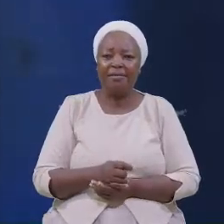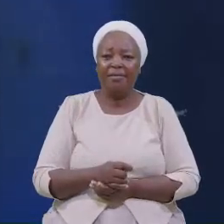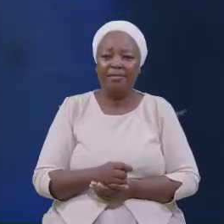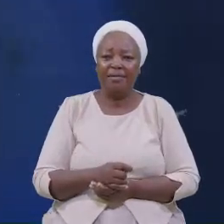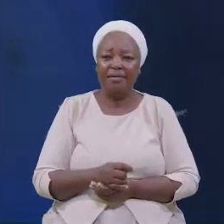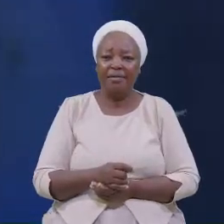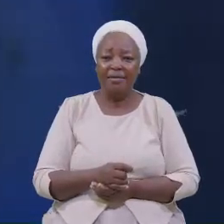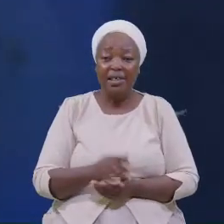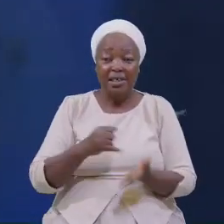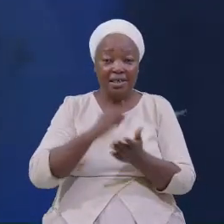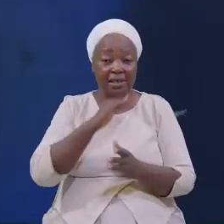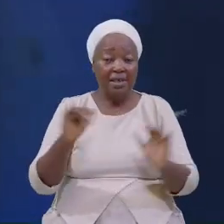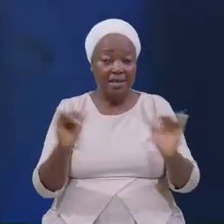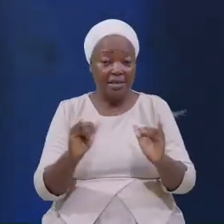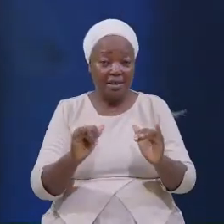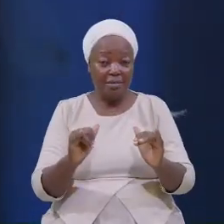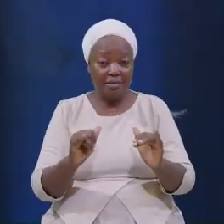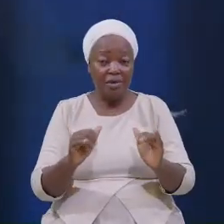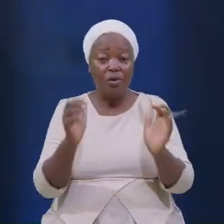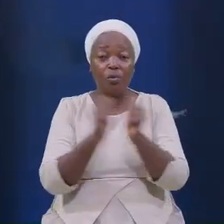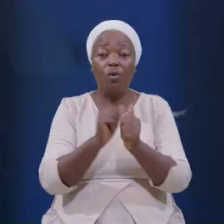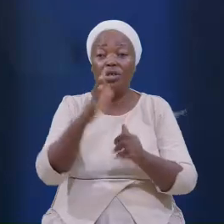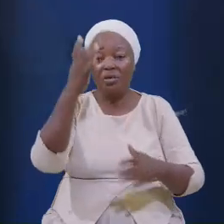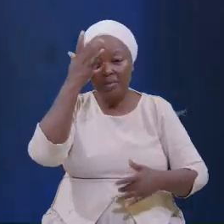It's the same thing with your sickness.